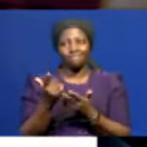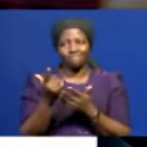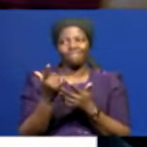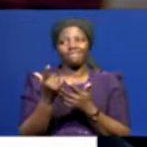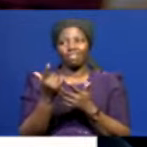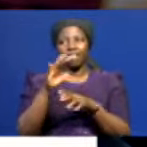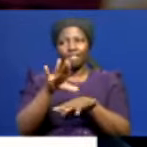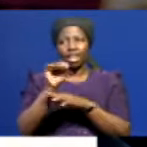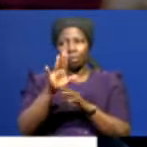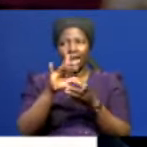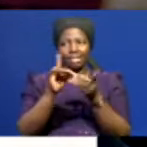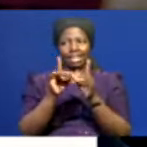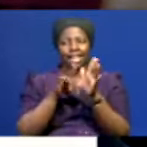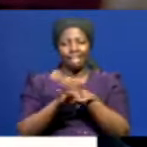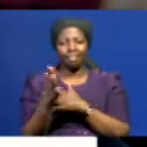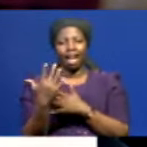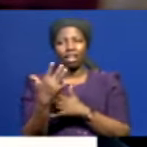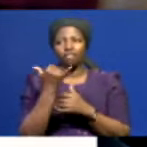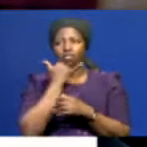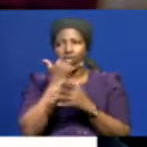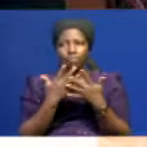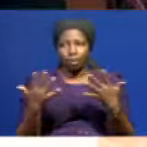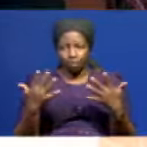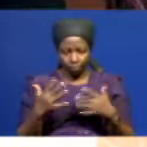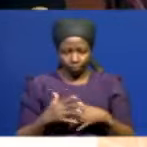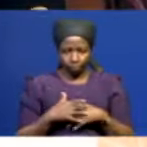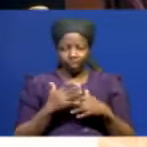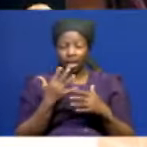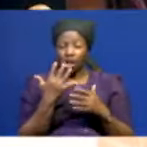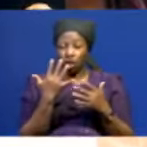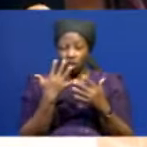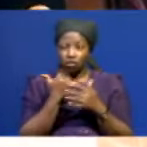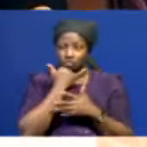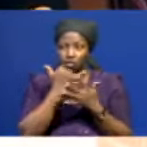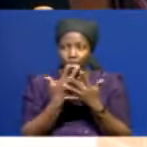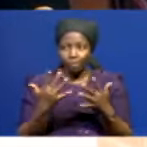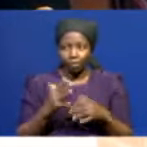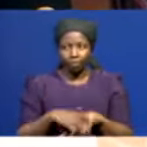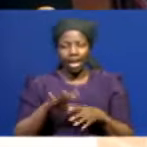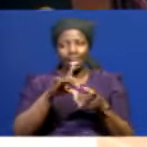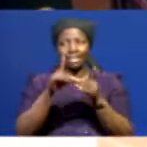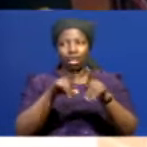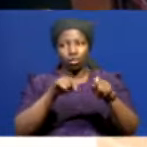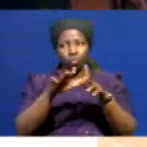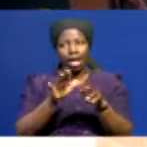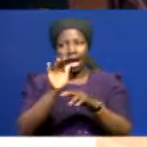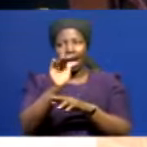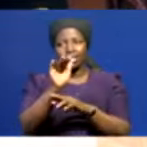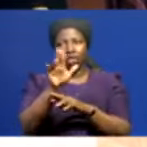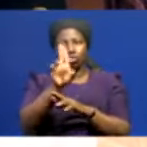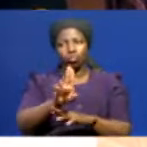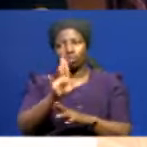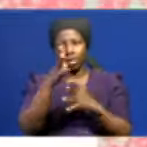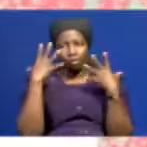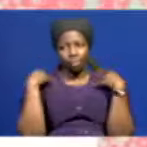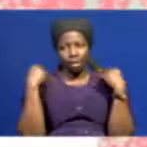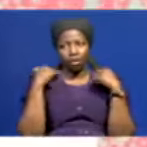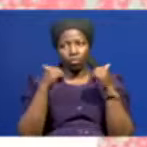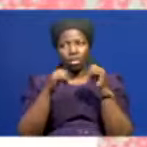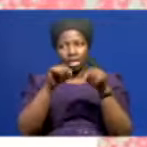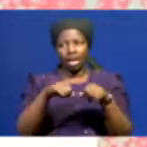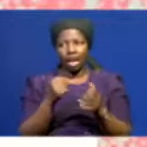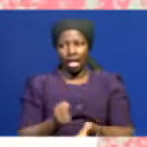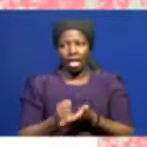during the forum that the data processors and data controllers were urged to adopt practices that will help deal with the data breaches.